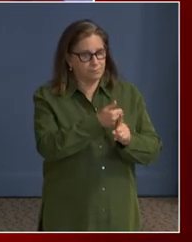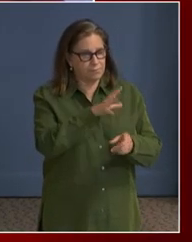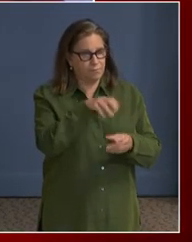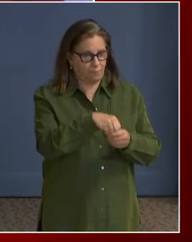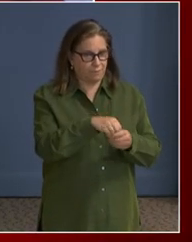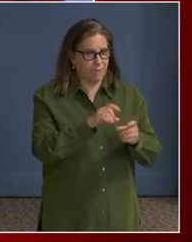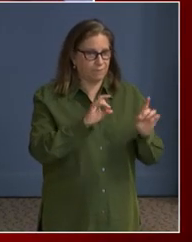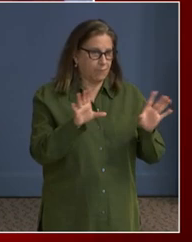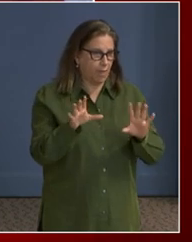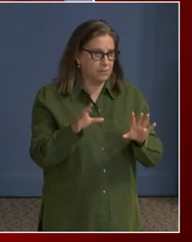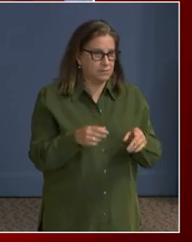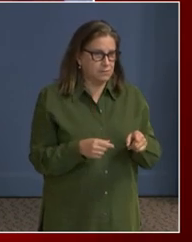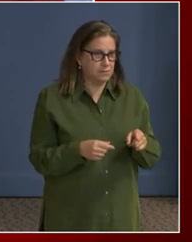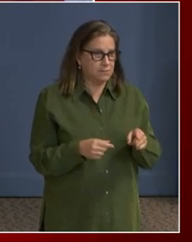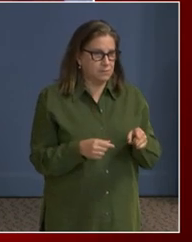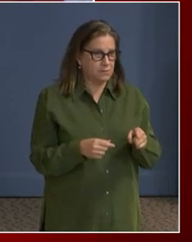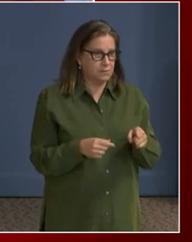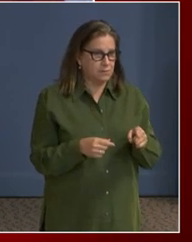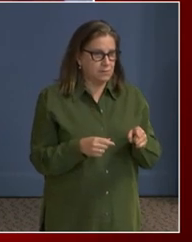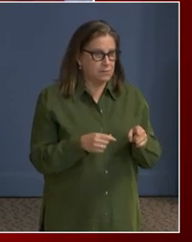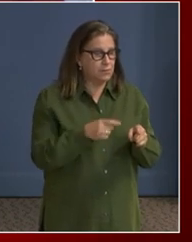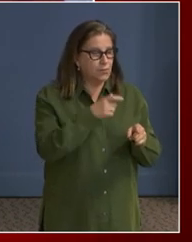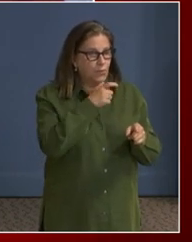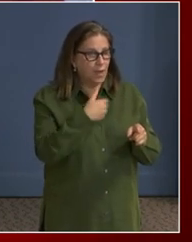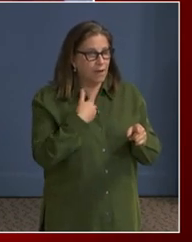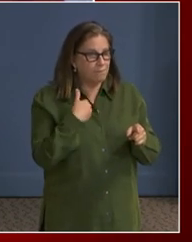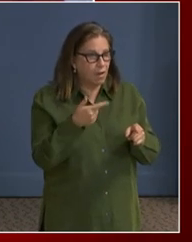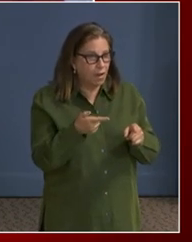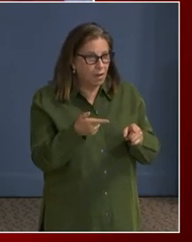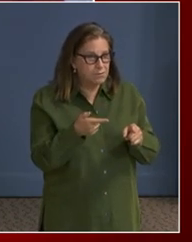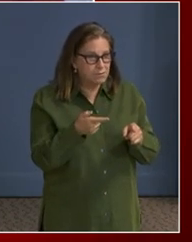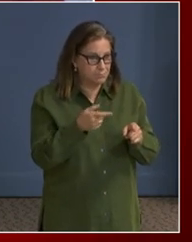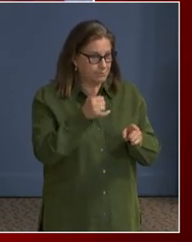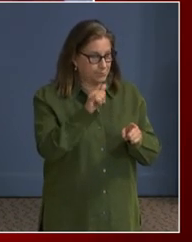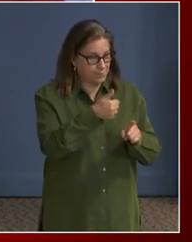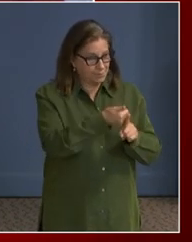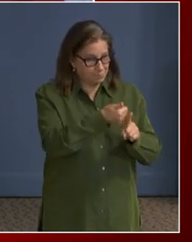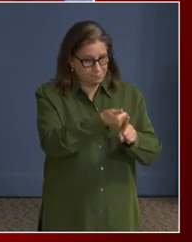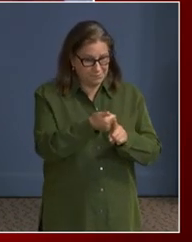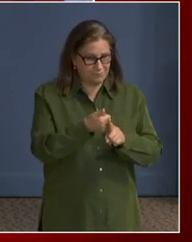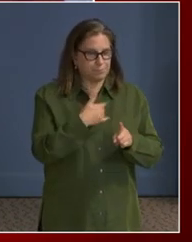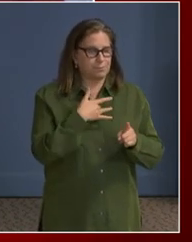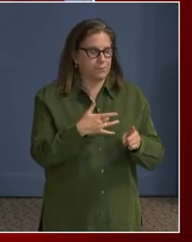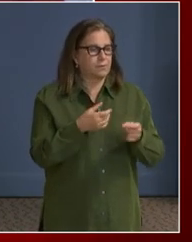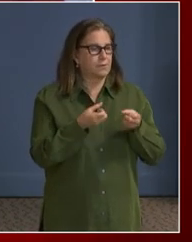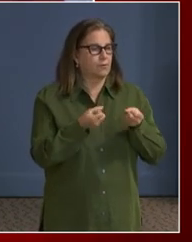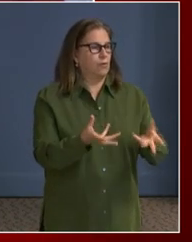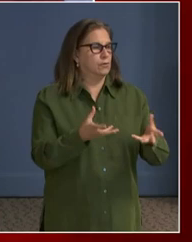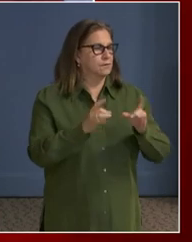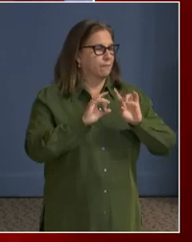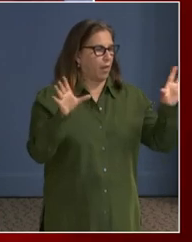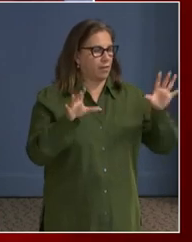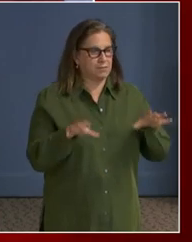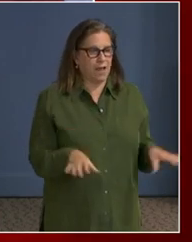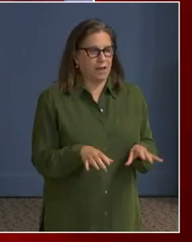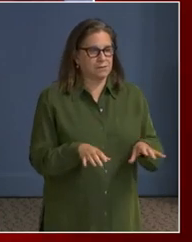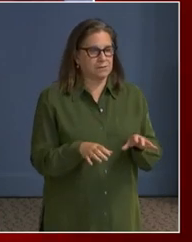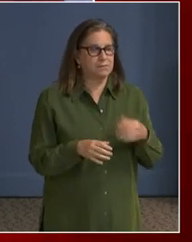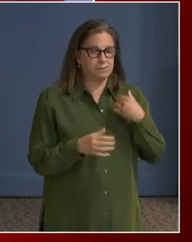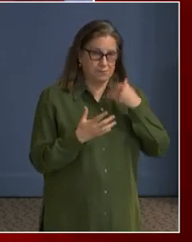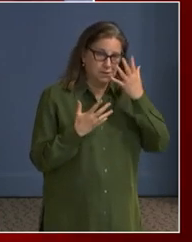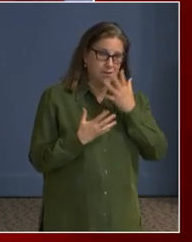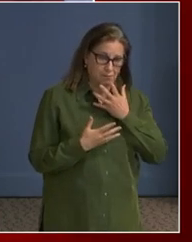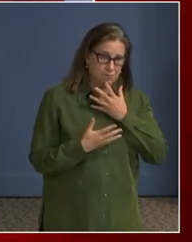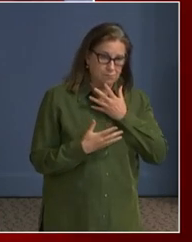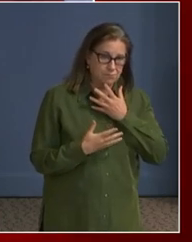have weapons, who cause most of the violent activity. And unfortunately, the police